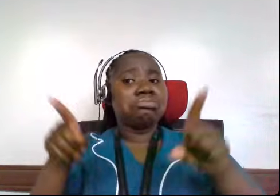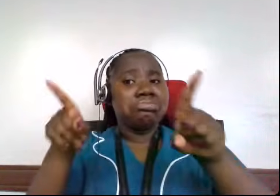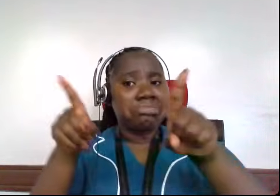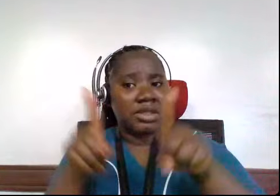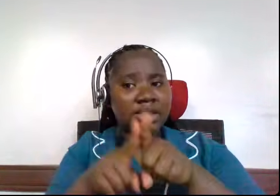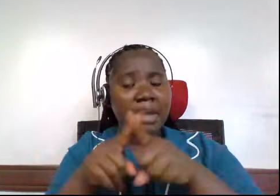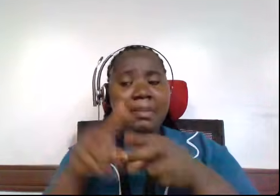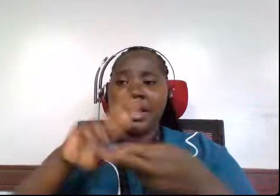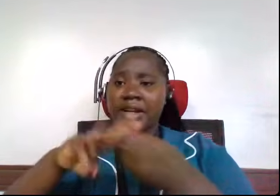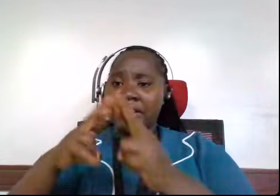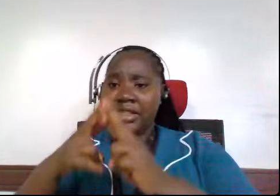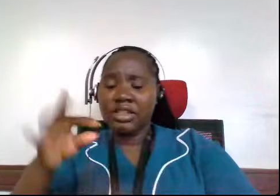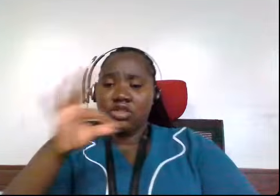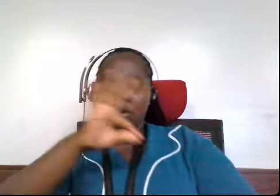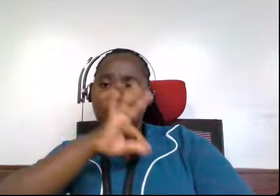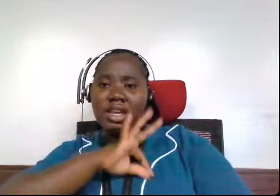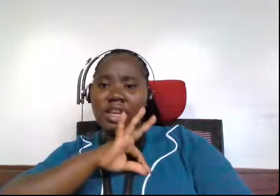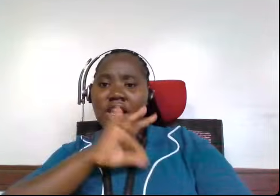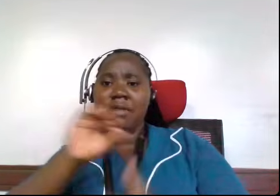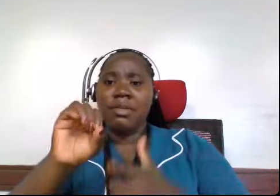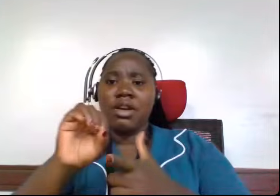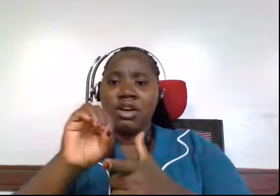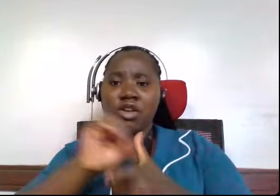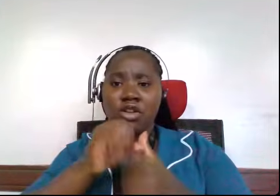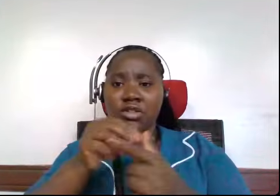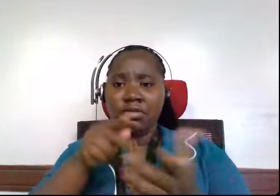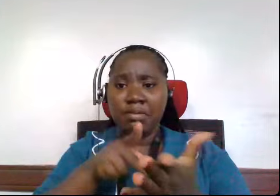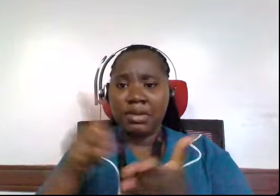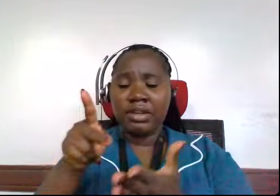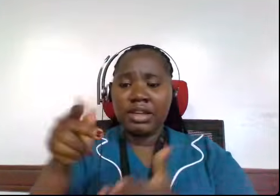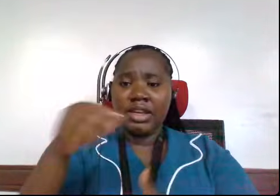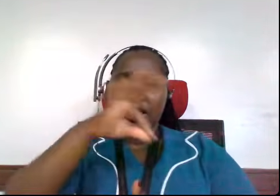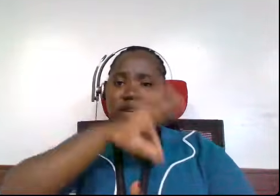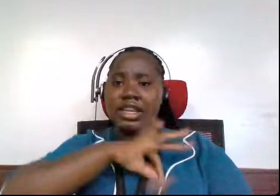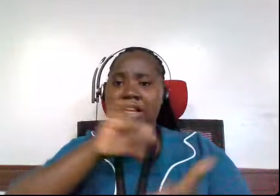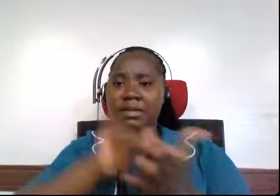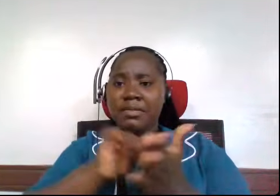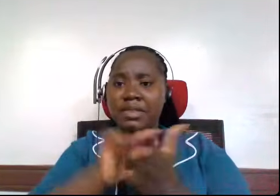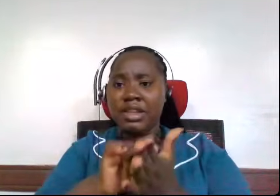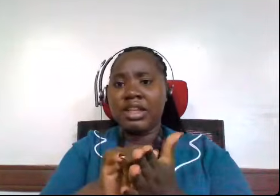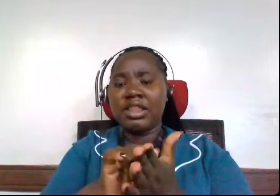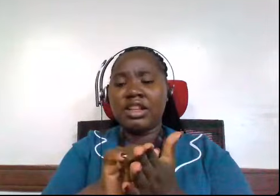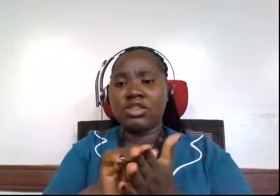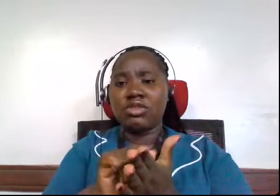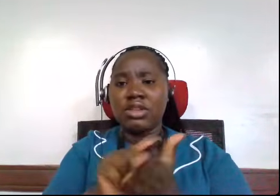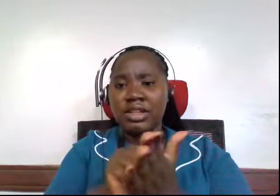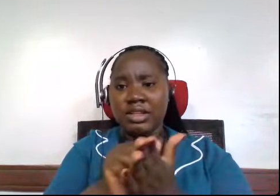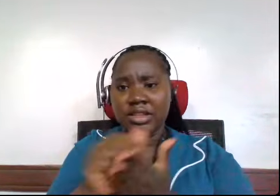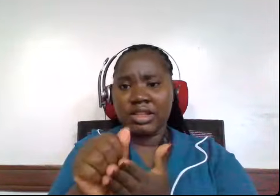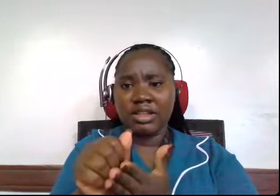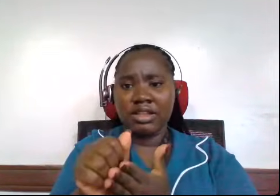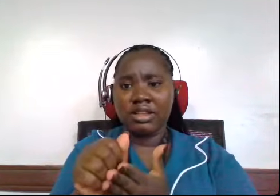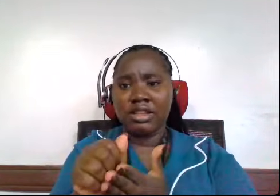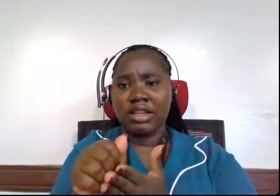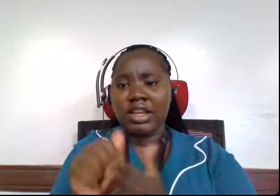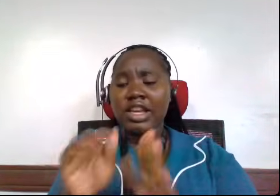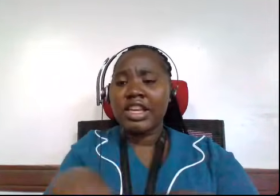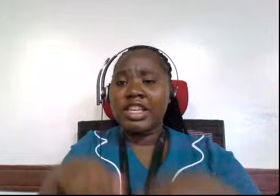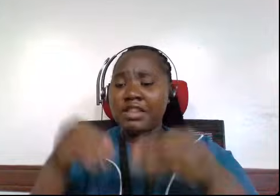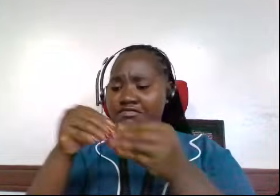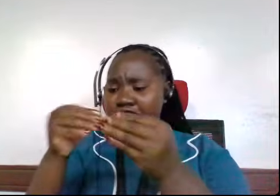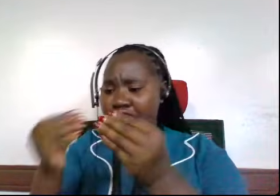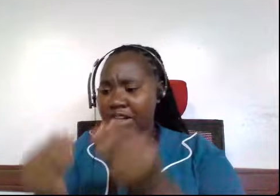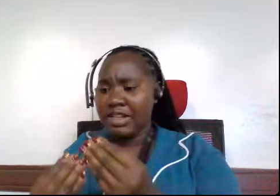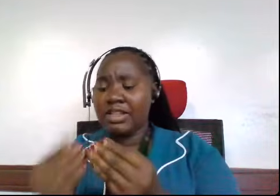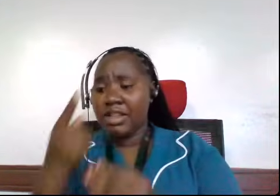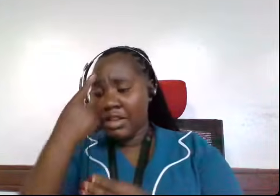the income or the income that you're generating one. And also you have to have some form of a receipt because